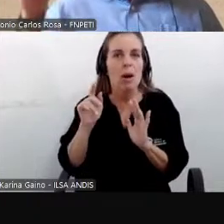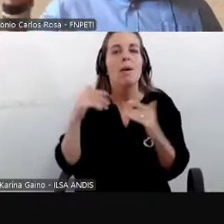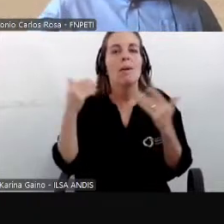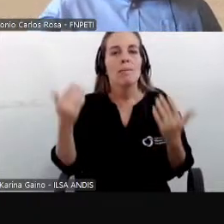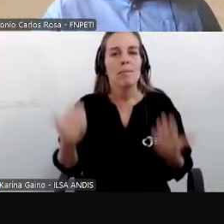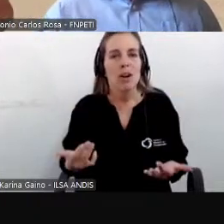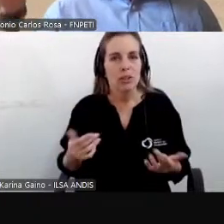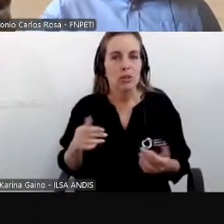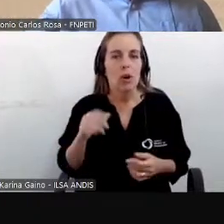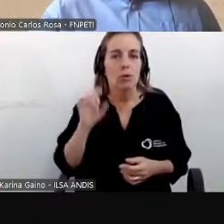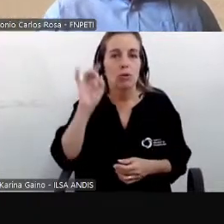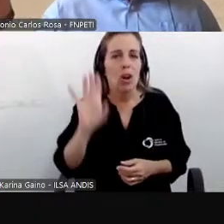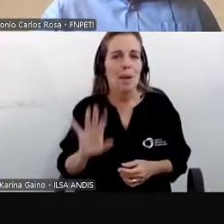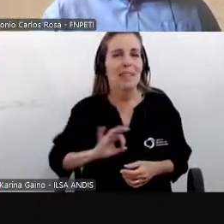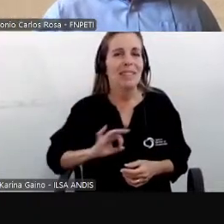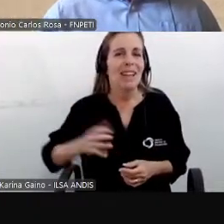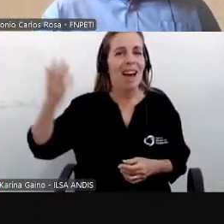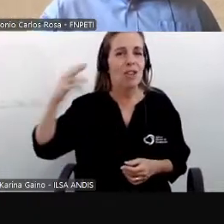in